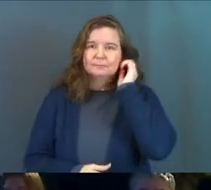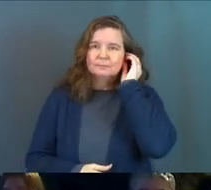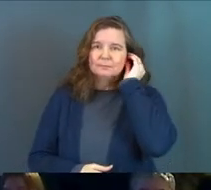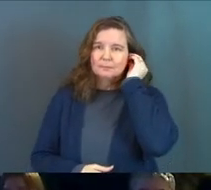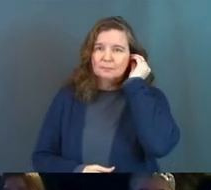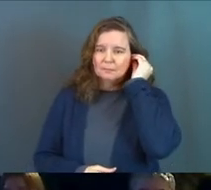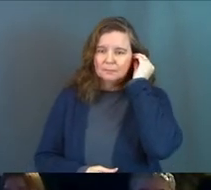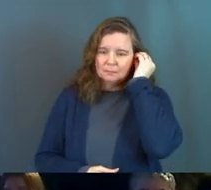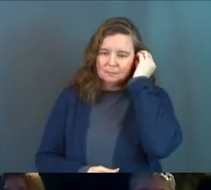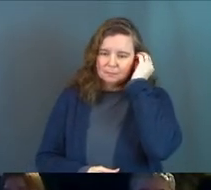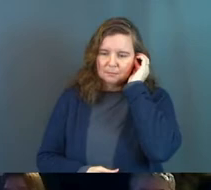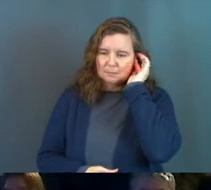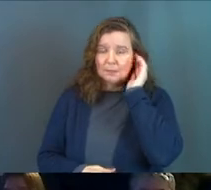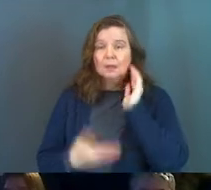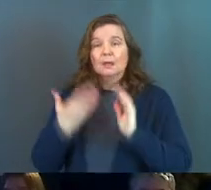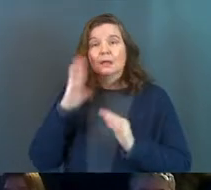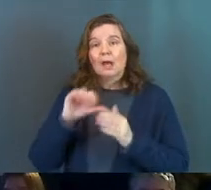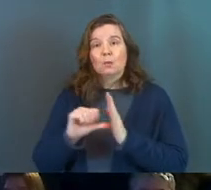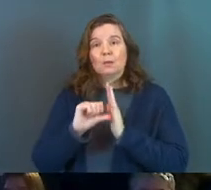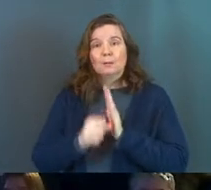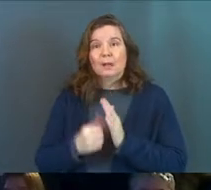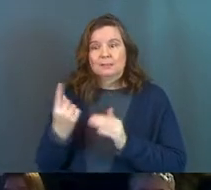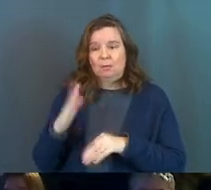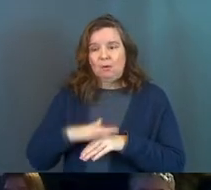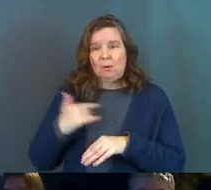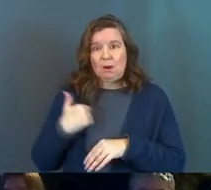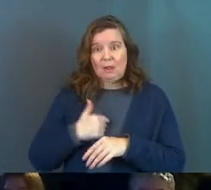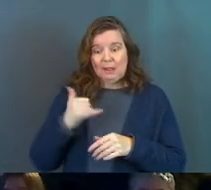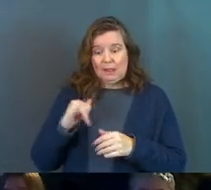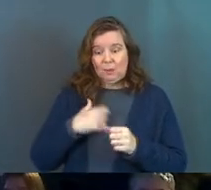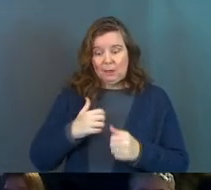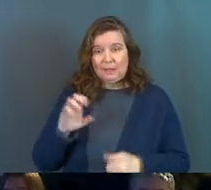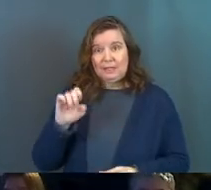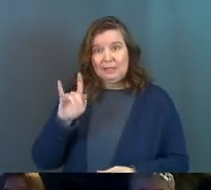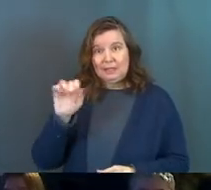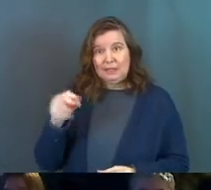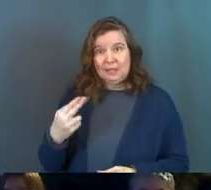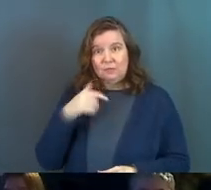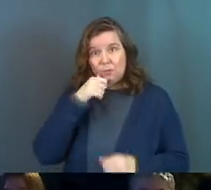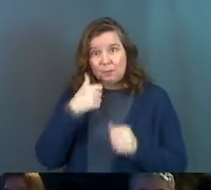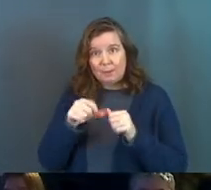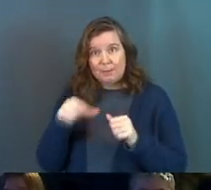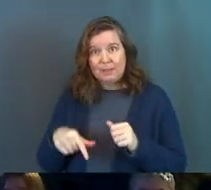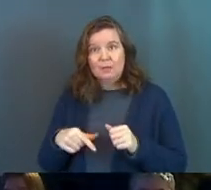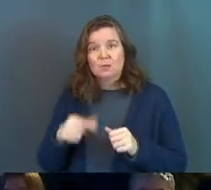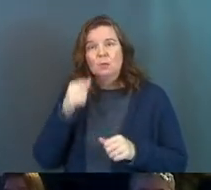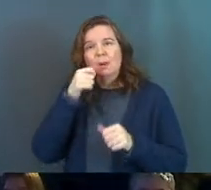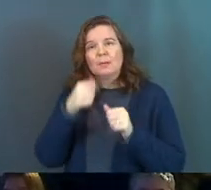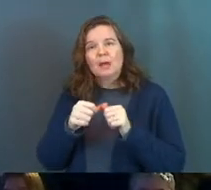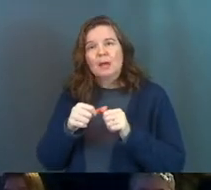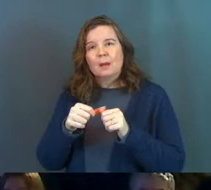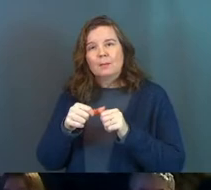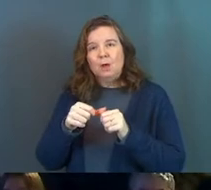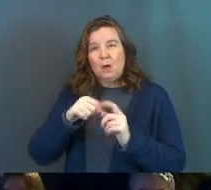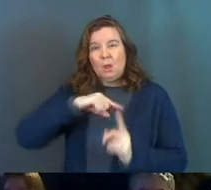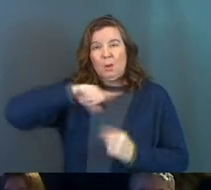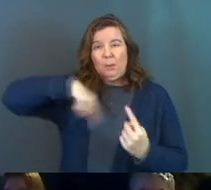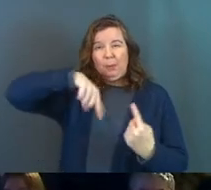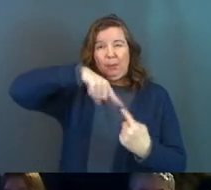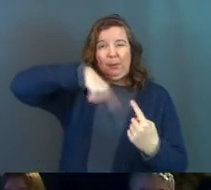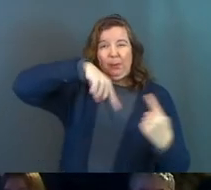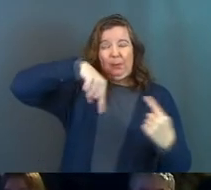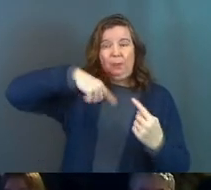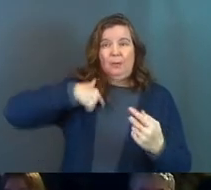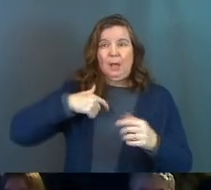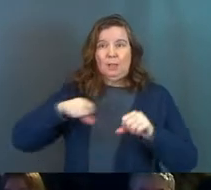going to impress something on us. Even in the scripture with Elijah, some of you guys remember this. Remember the whirlwind comes to him and the